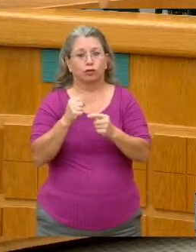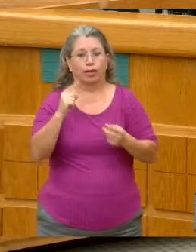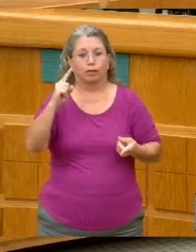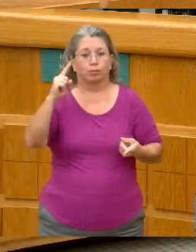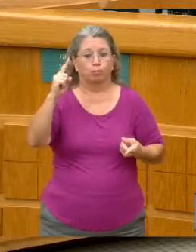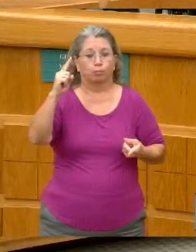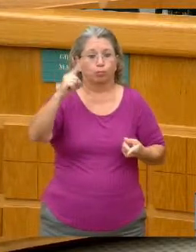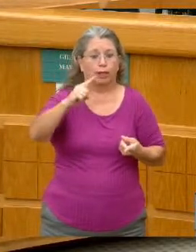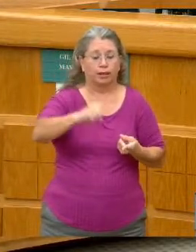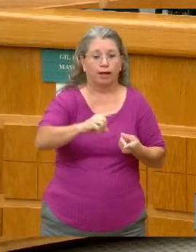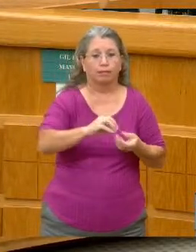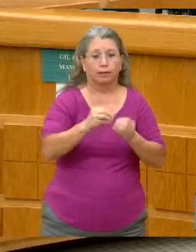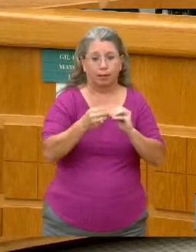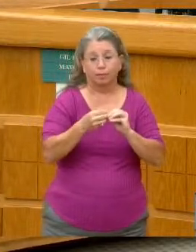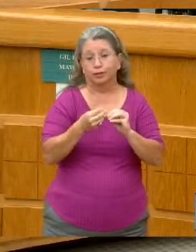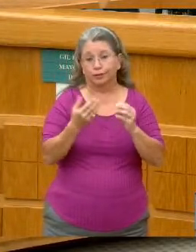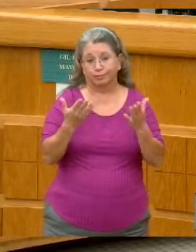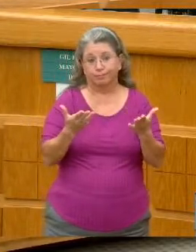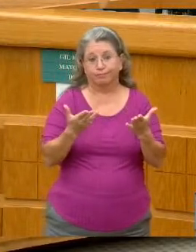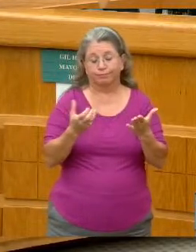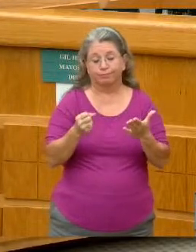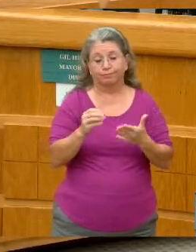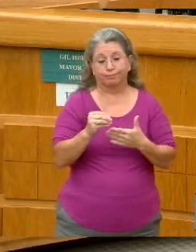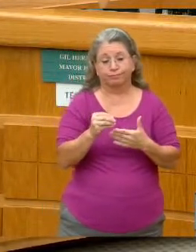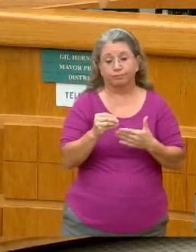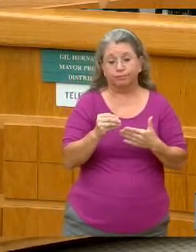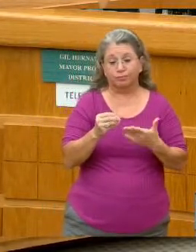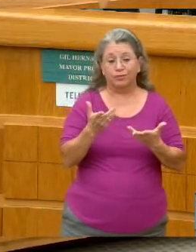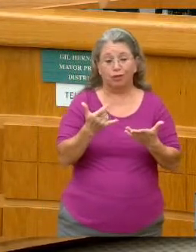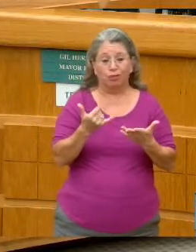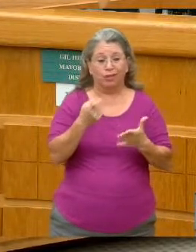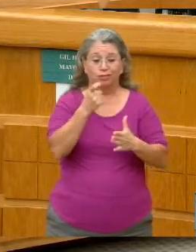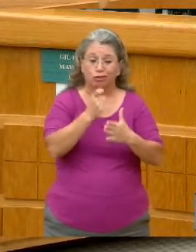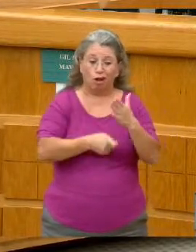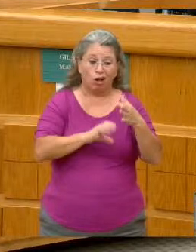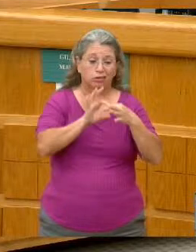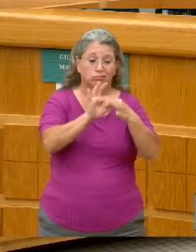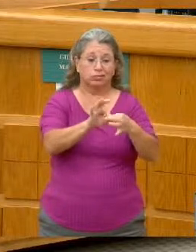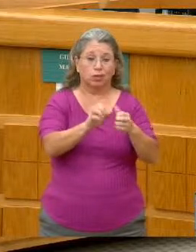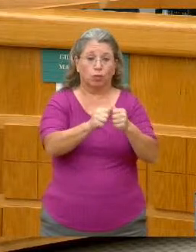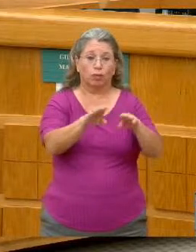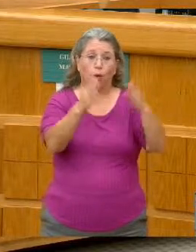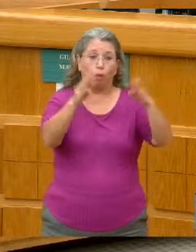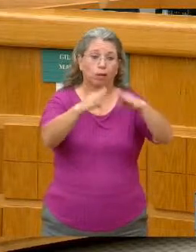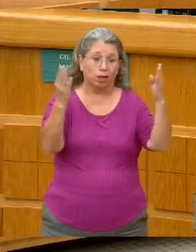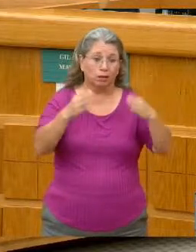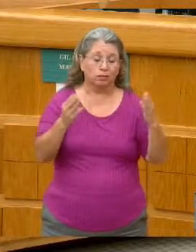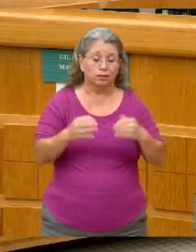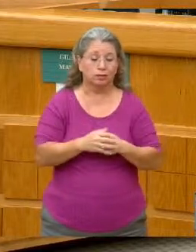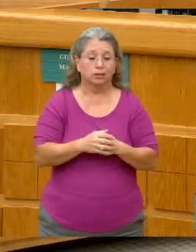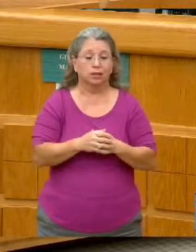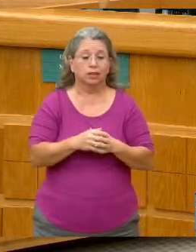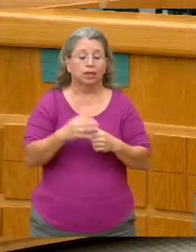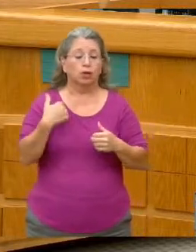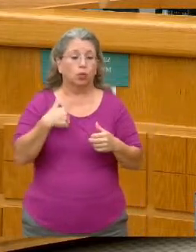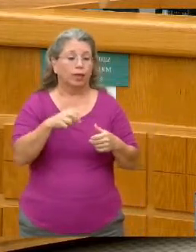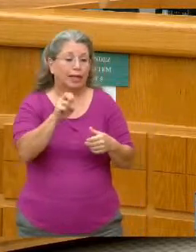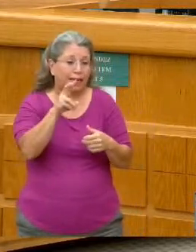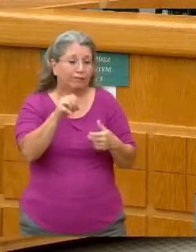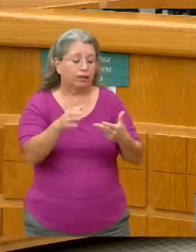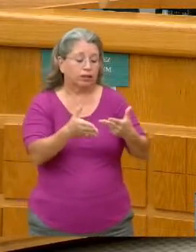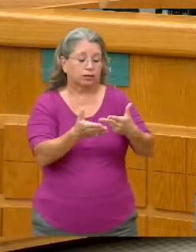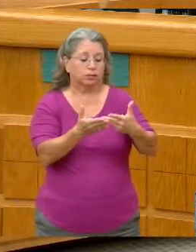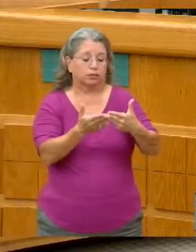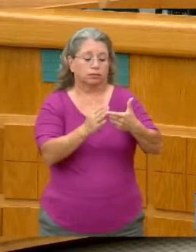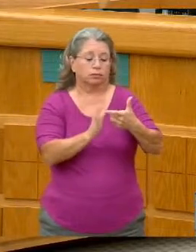that. So there's a cost that comes with opening things up. And we went back to even rolling back Open Texas Phase 2 partially.